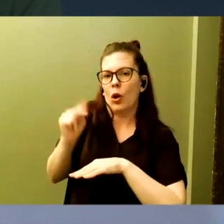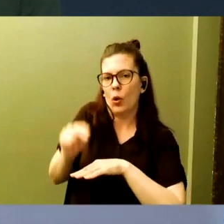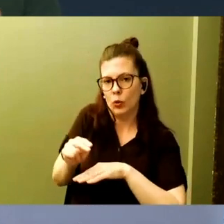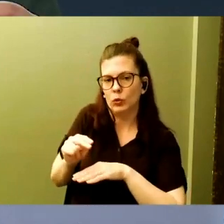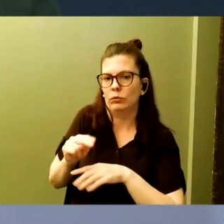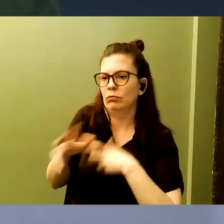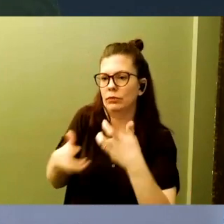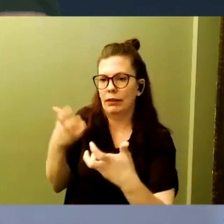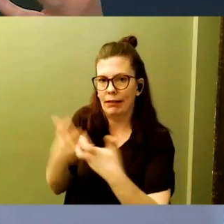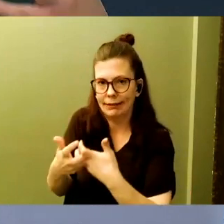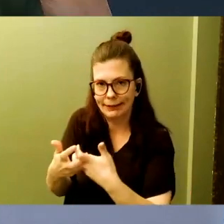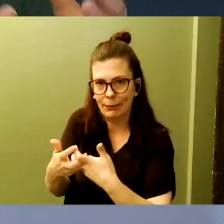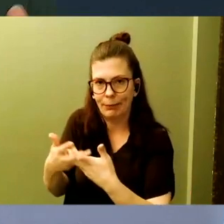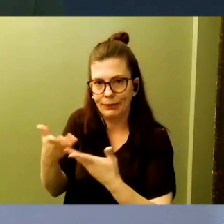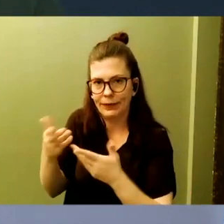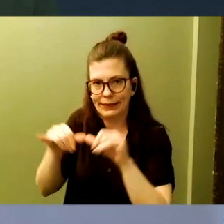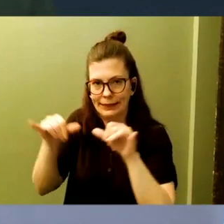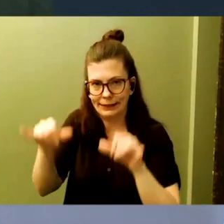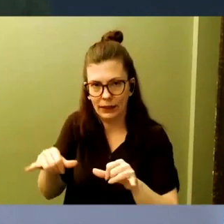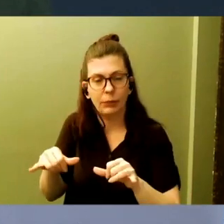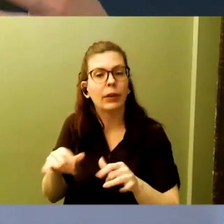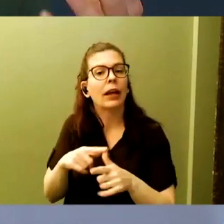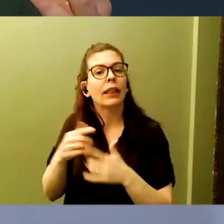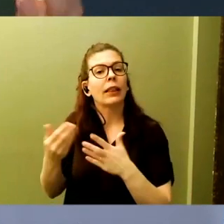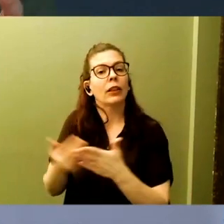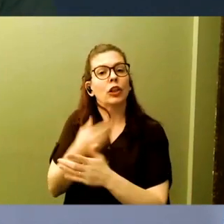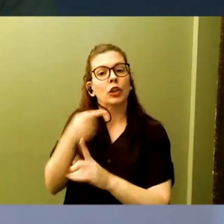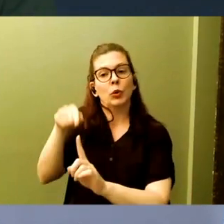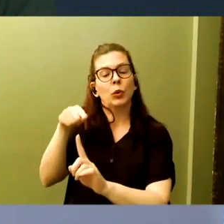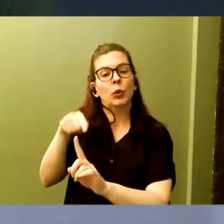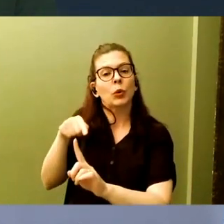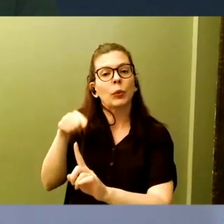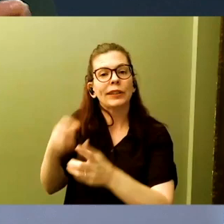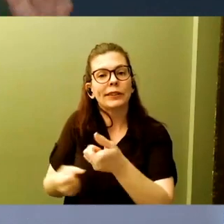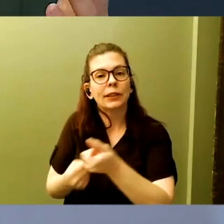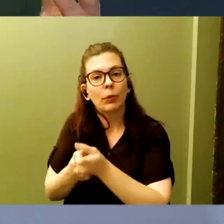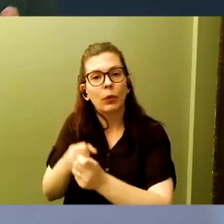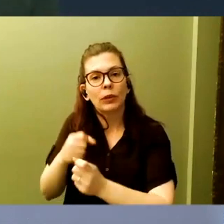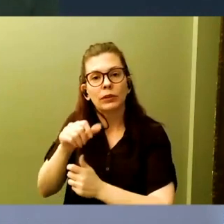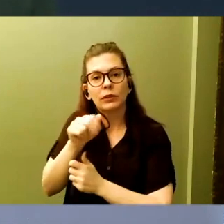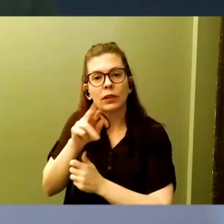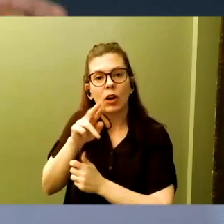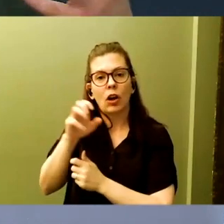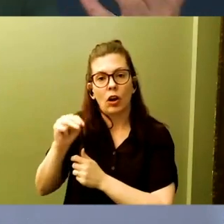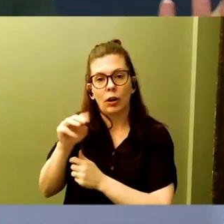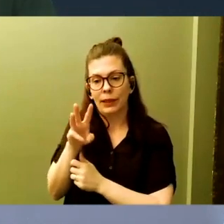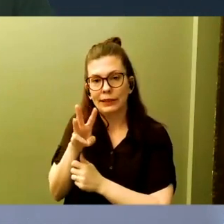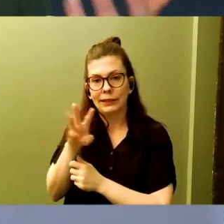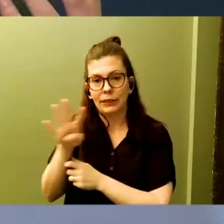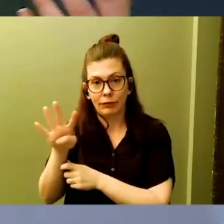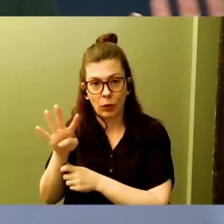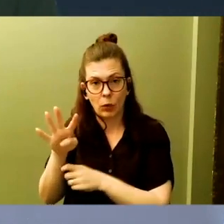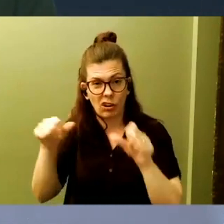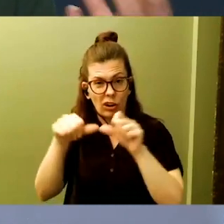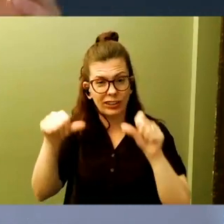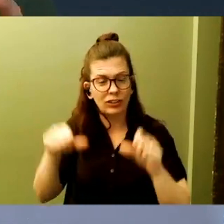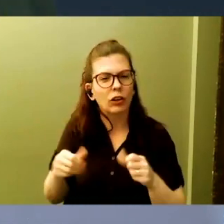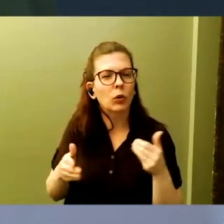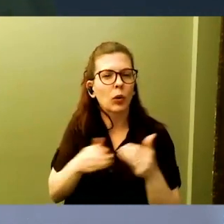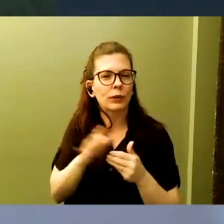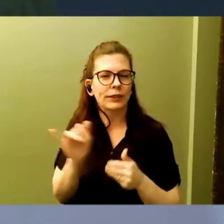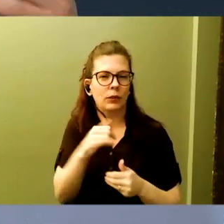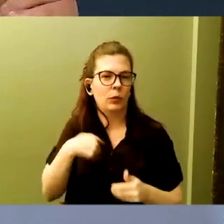interestingly, their new custom silicon supports ARM64 architecture, which is similar to like what we have today with